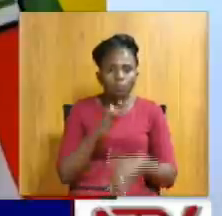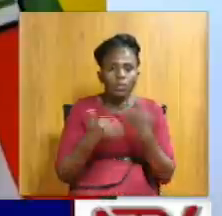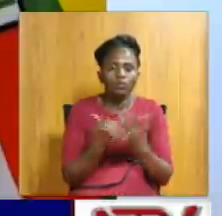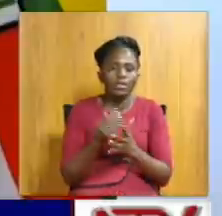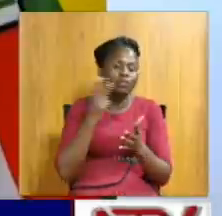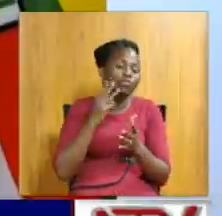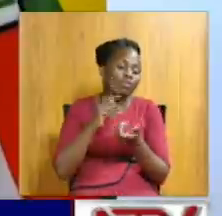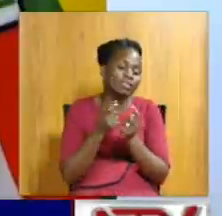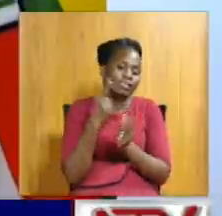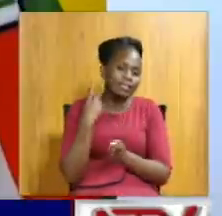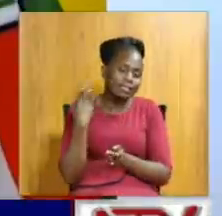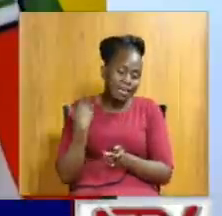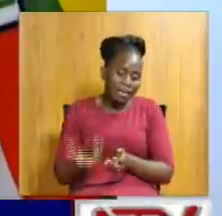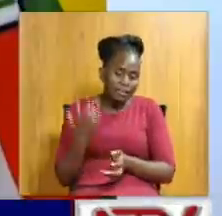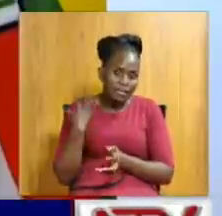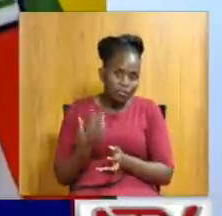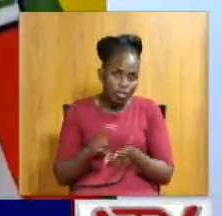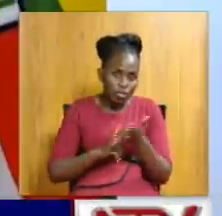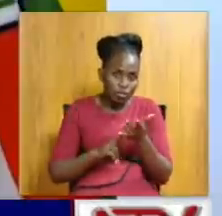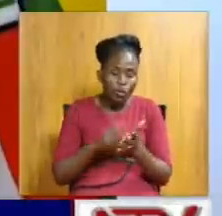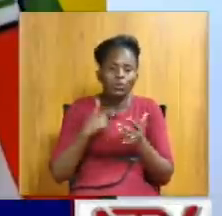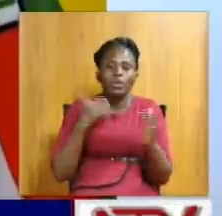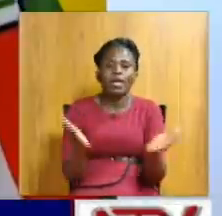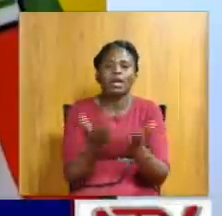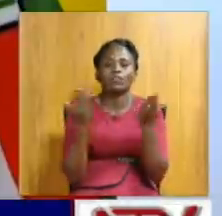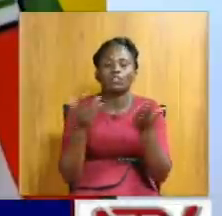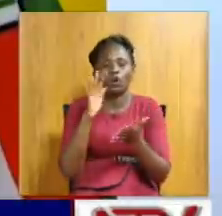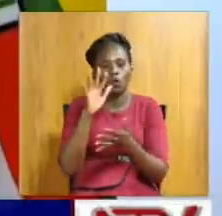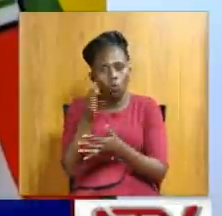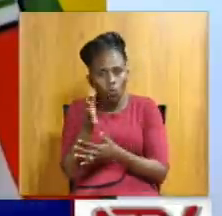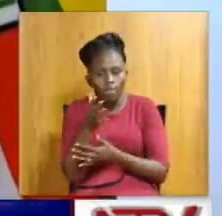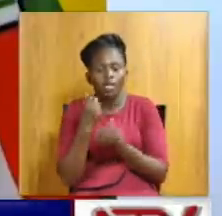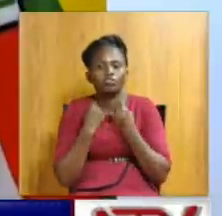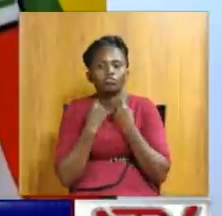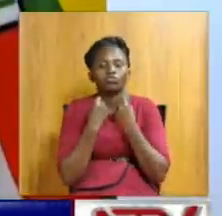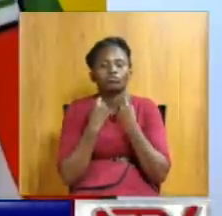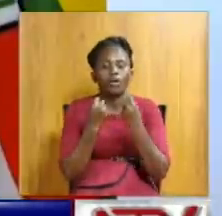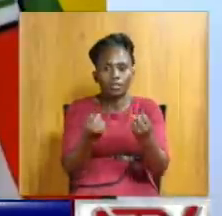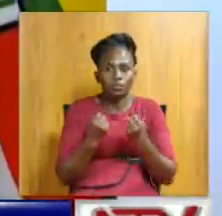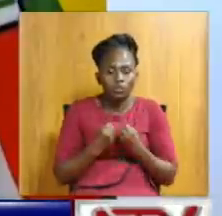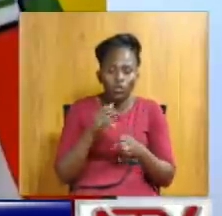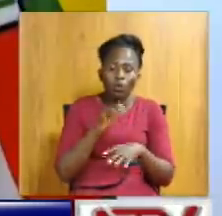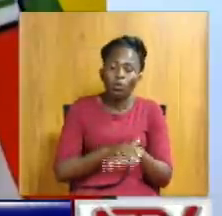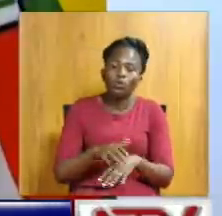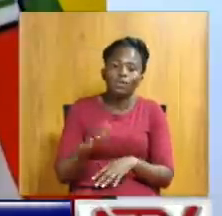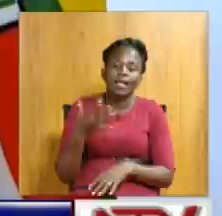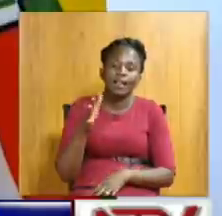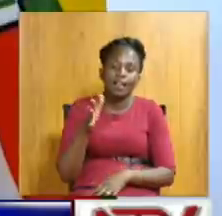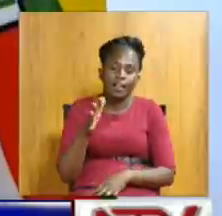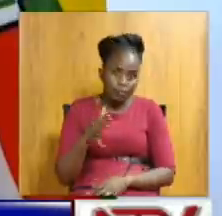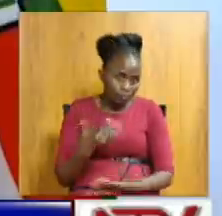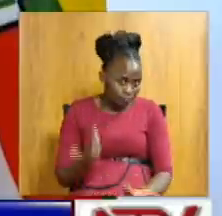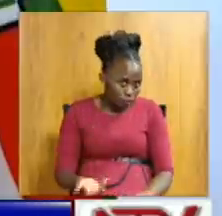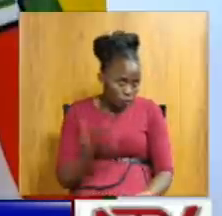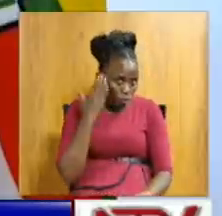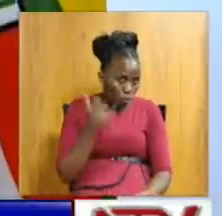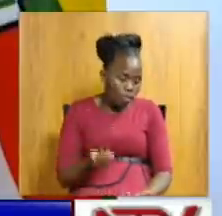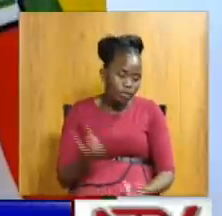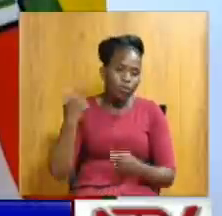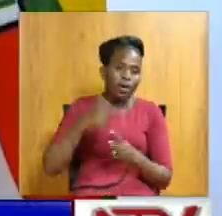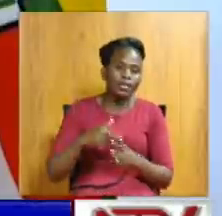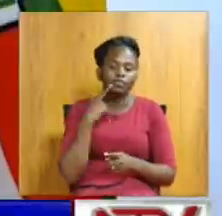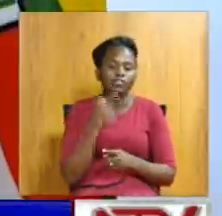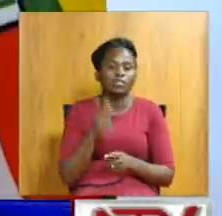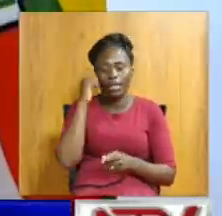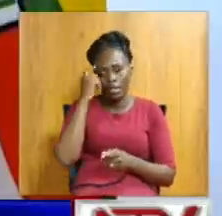We are encouraging private investment in water transport on the lakes, in addition to the expanding the fleet of government